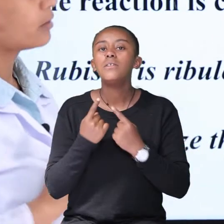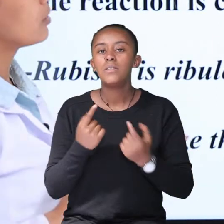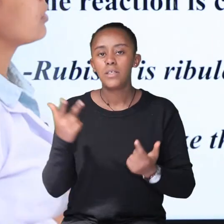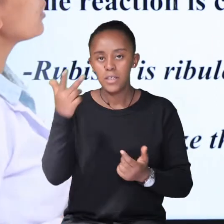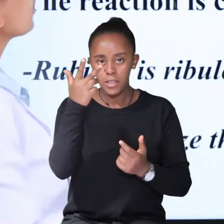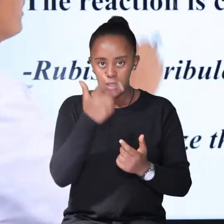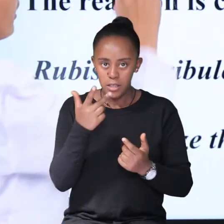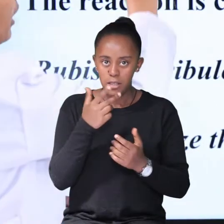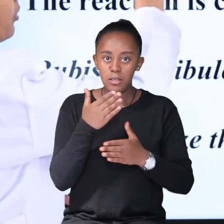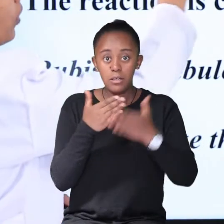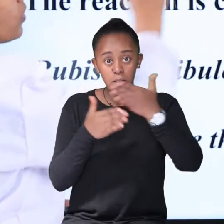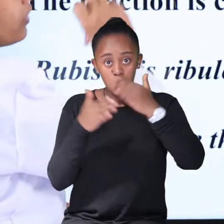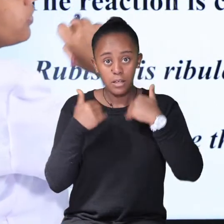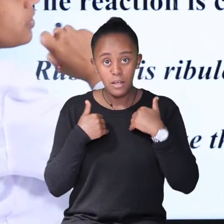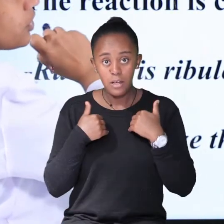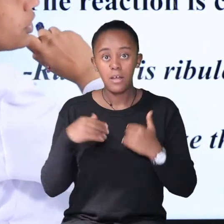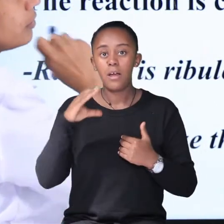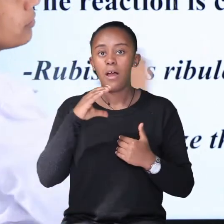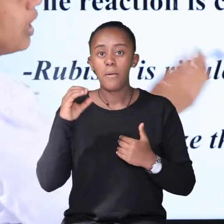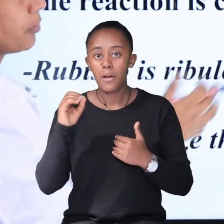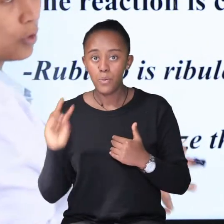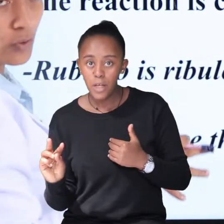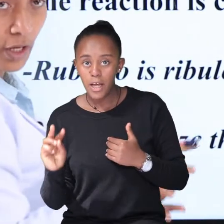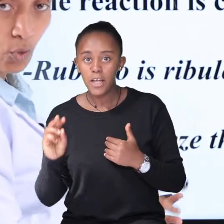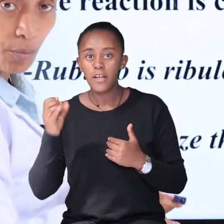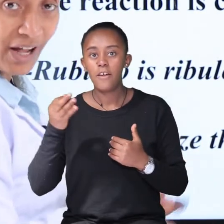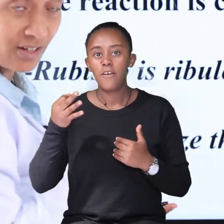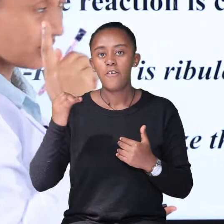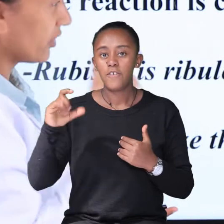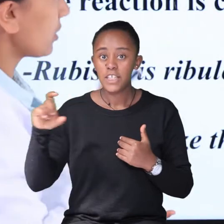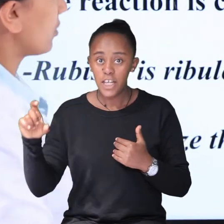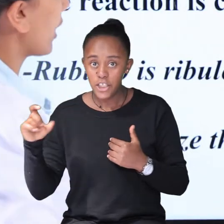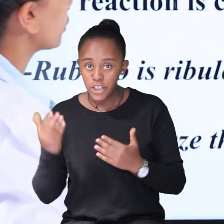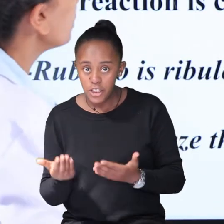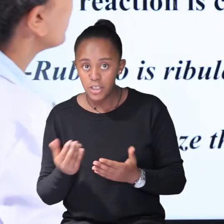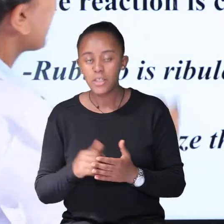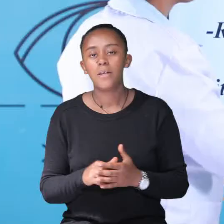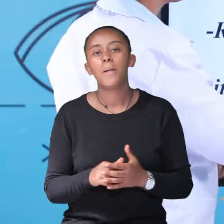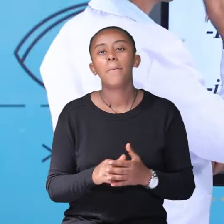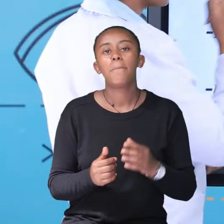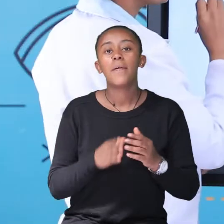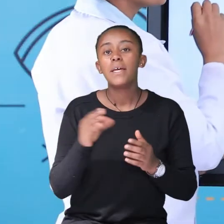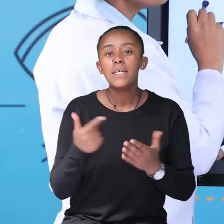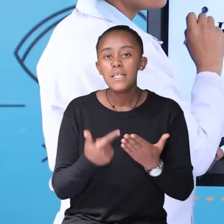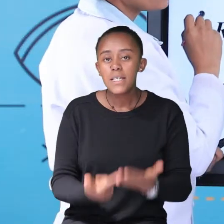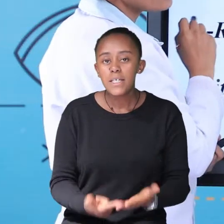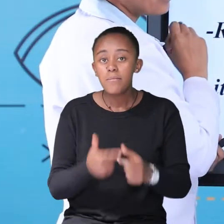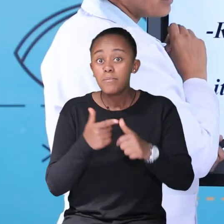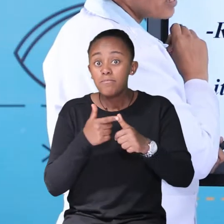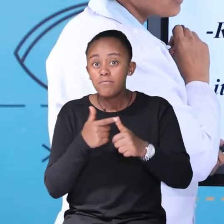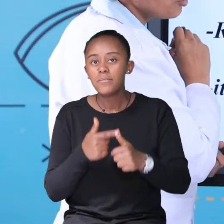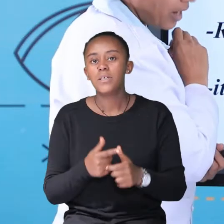3 stages: carbon dioxide fixation, carbon dioxide combined in the first reaction, and this reaction